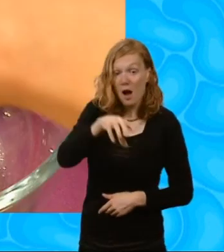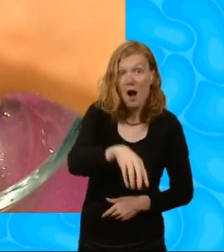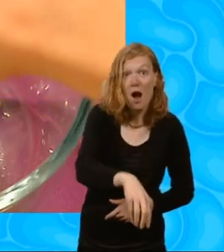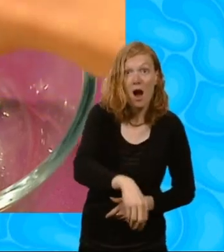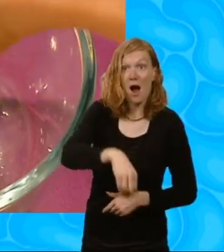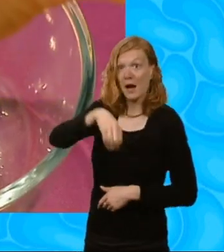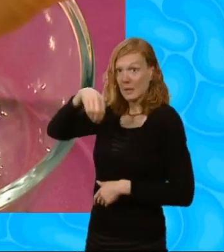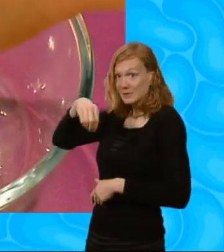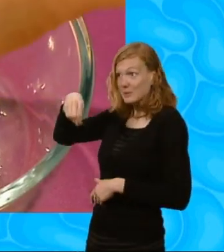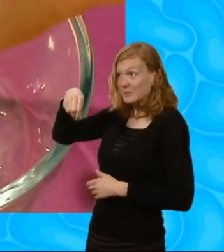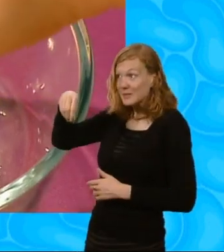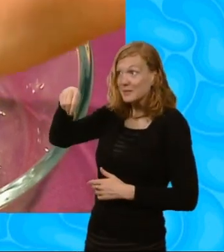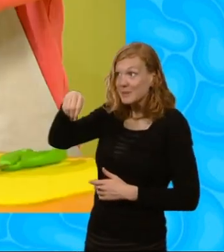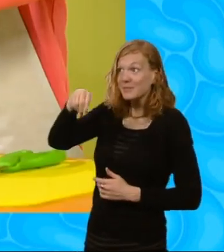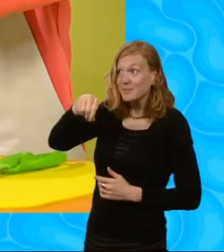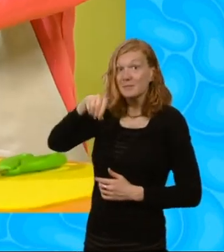in.